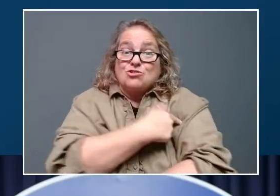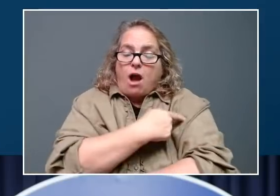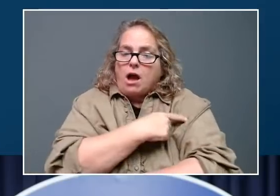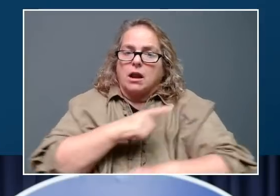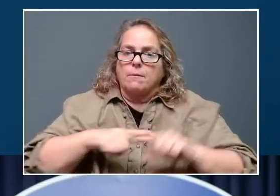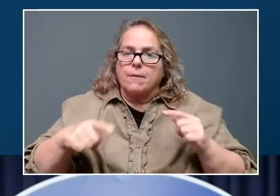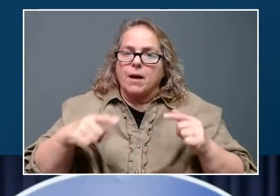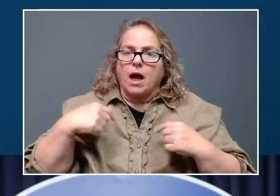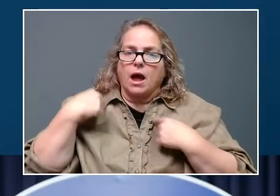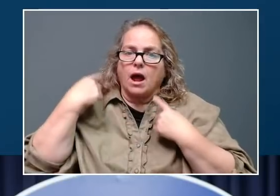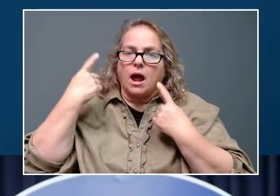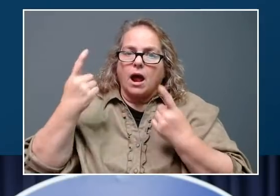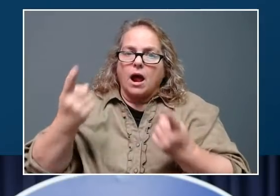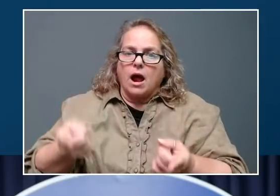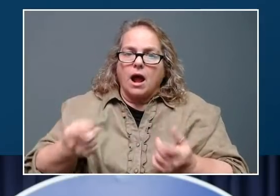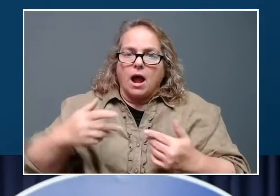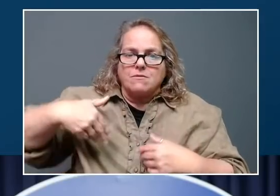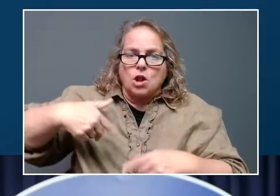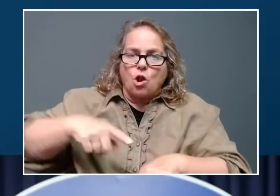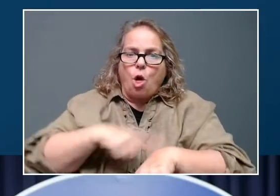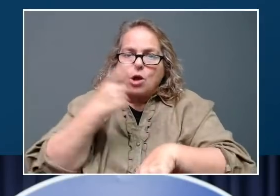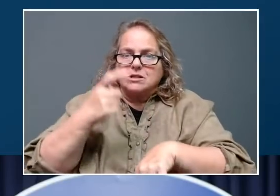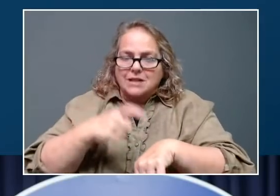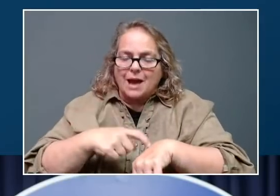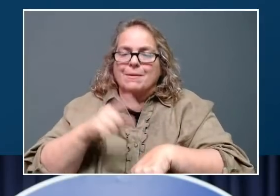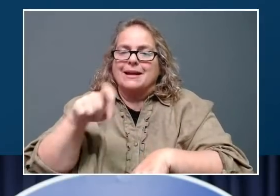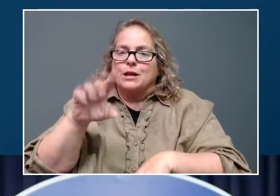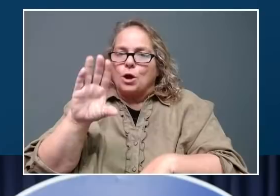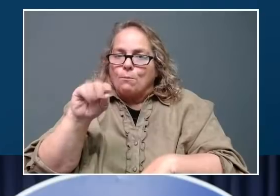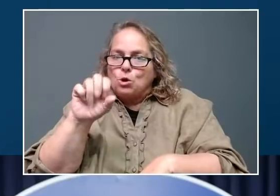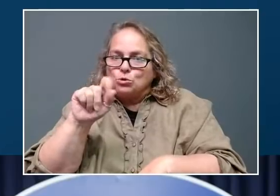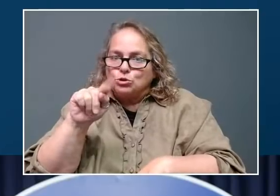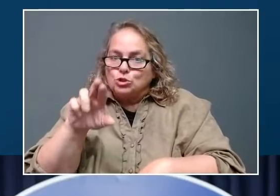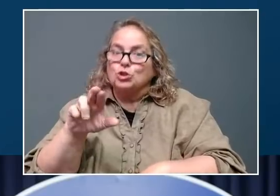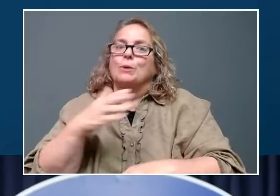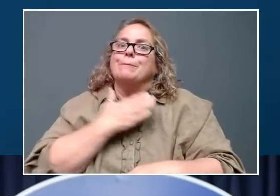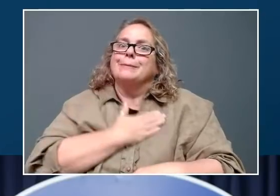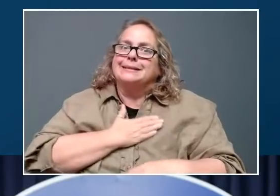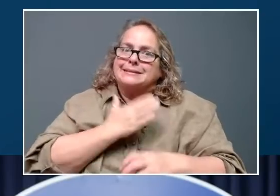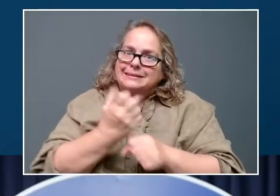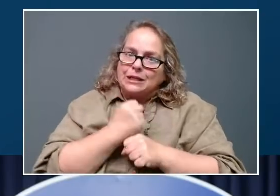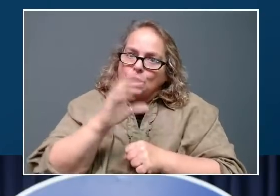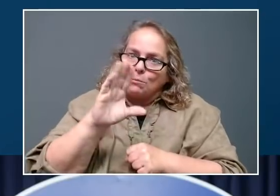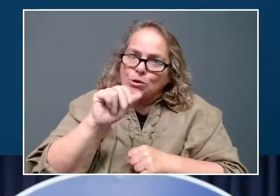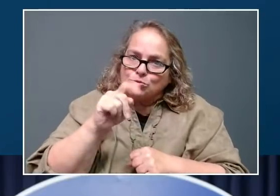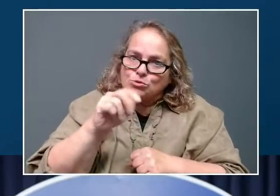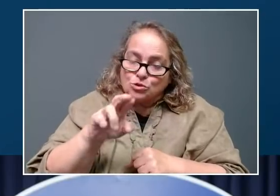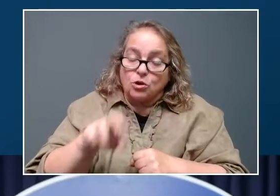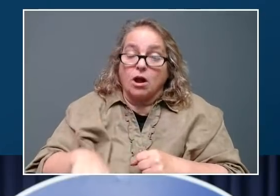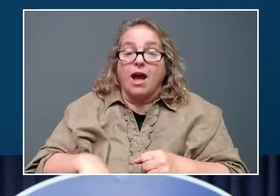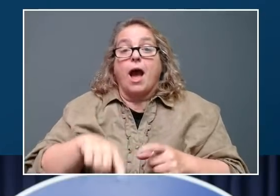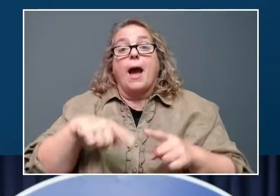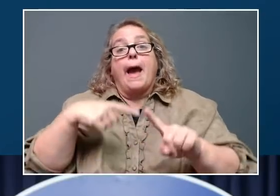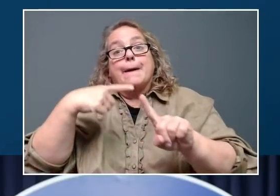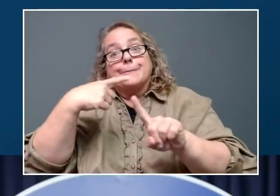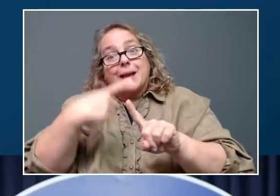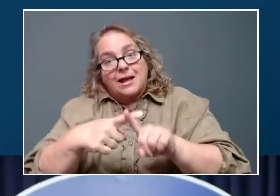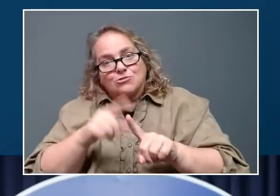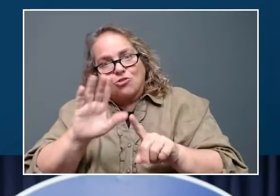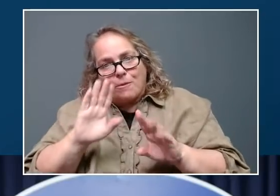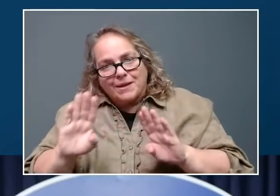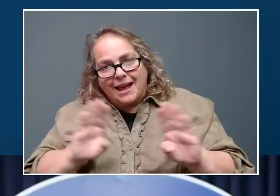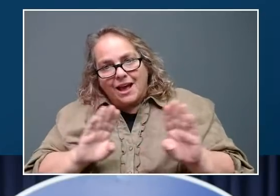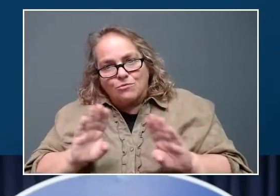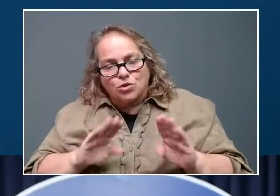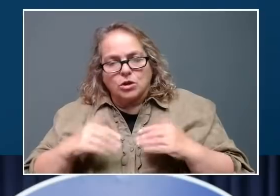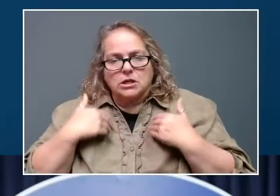behavior. Getting together more, fatigue, wanting to be with family more over the holidays, maybe not wearing